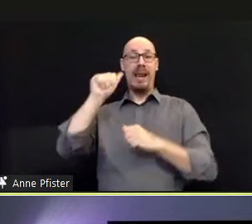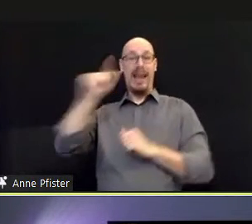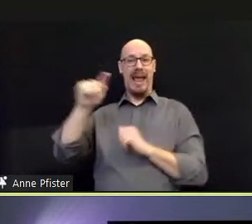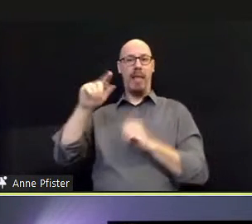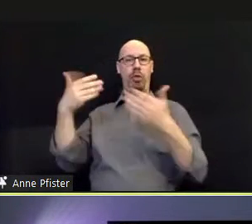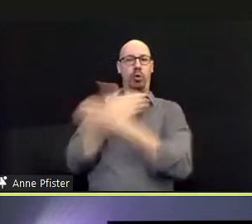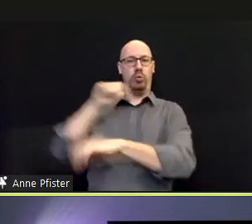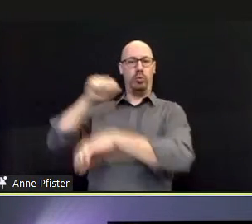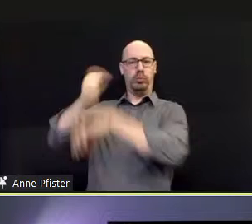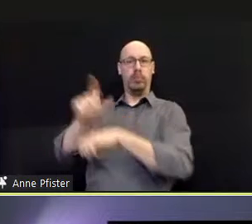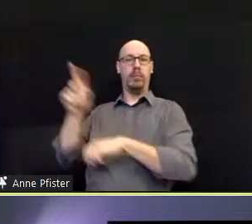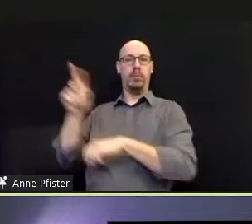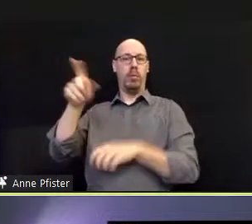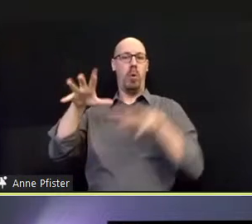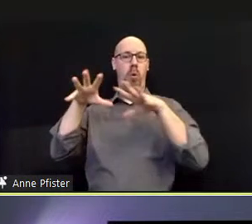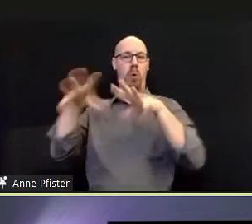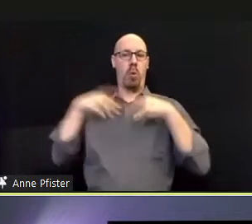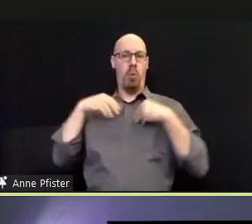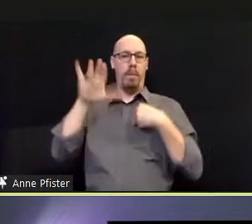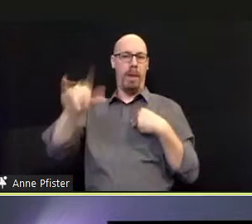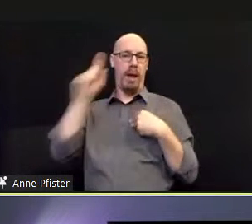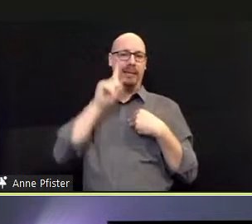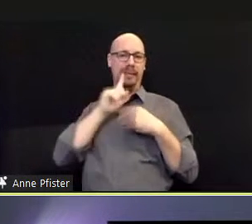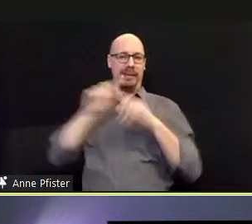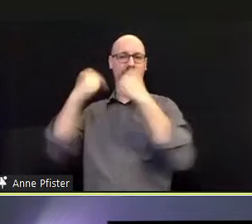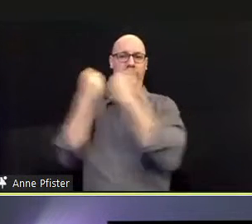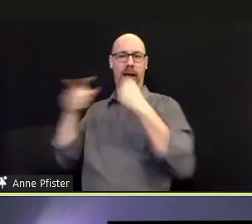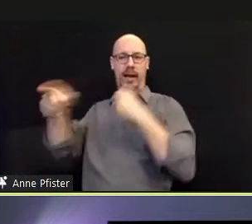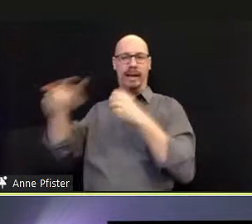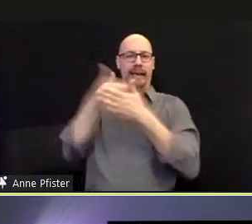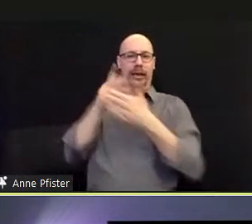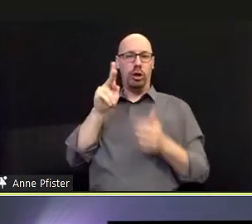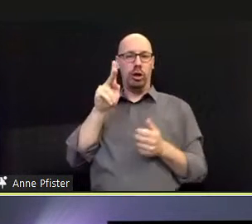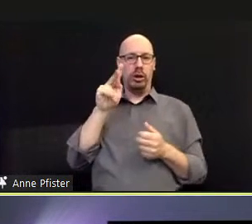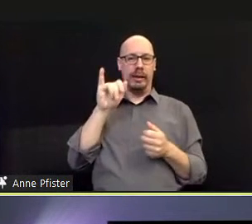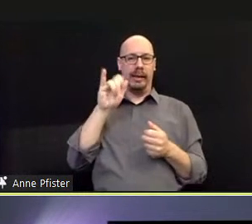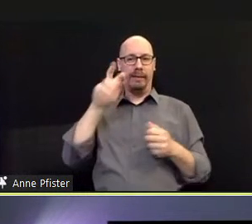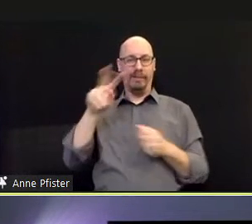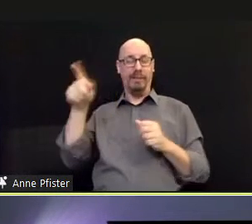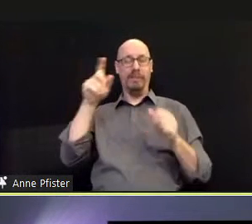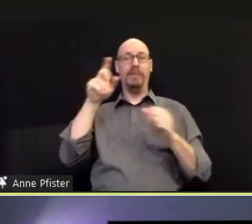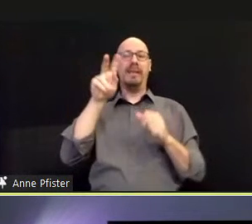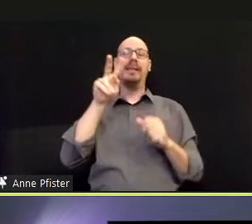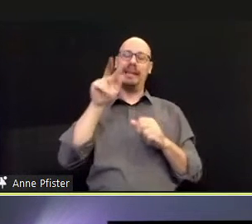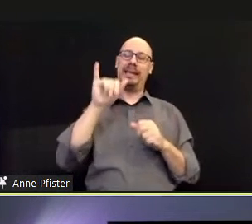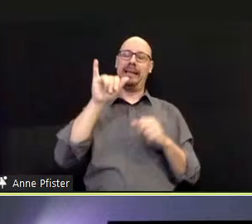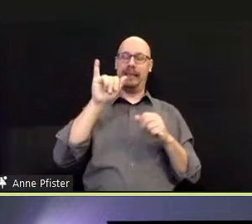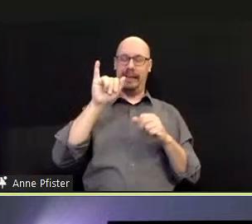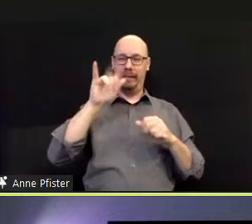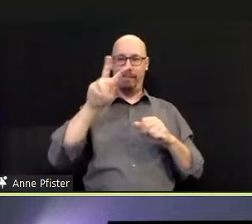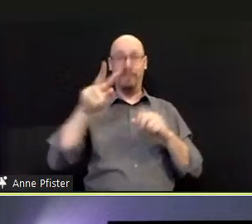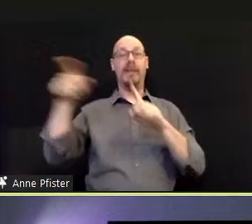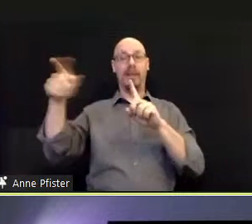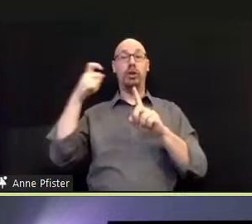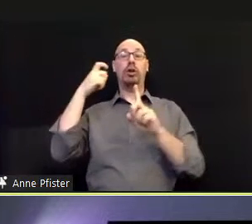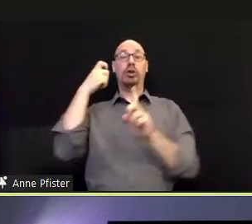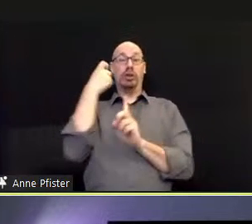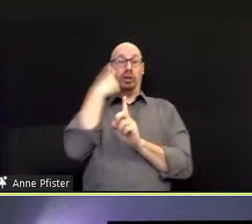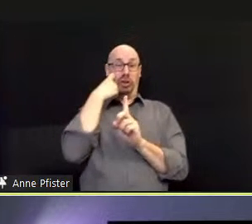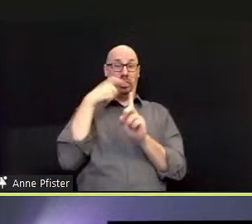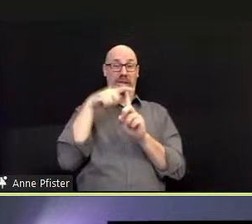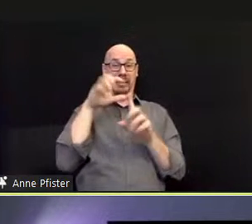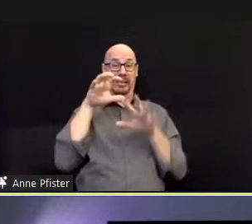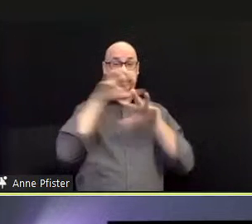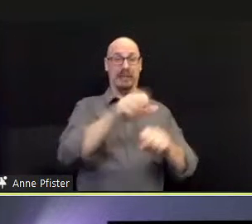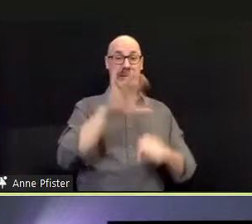Hostomel, which you may know was recently recaptured by Ukrainian forces and has essentially been completely leveled.